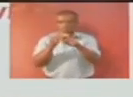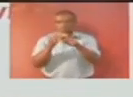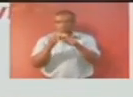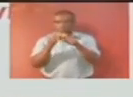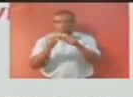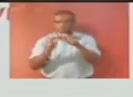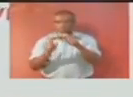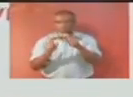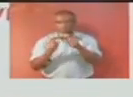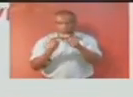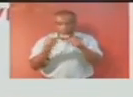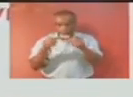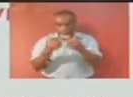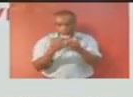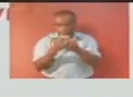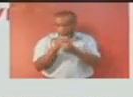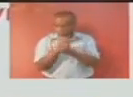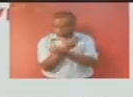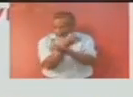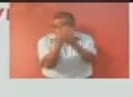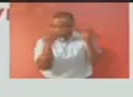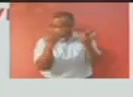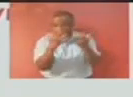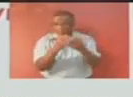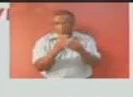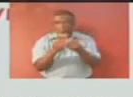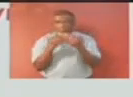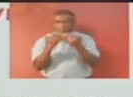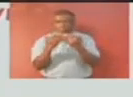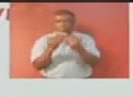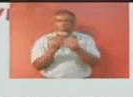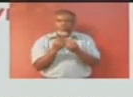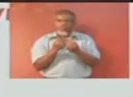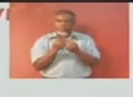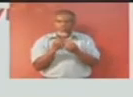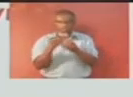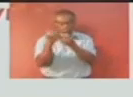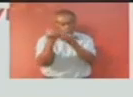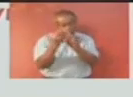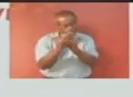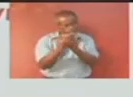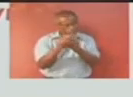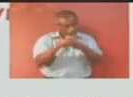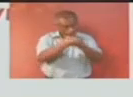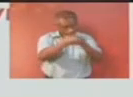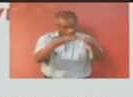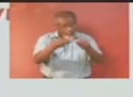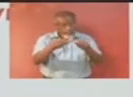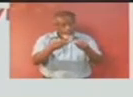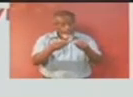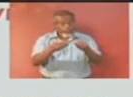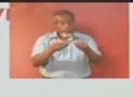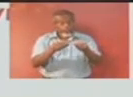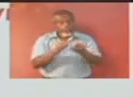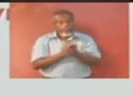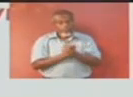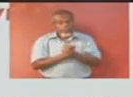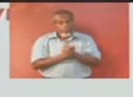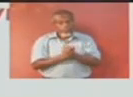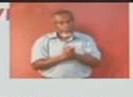you to keep the information that we are sharing with you and